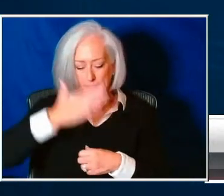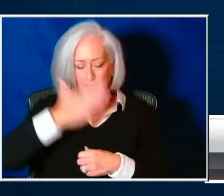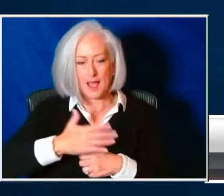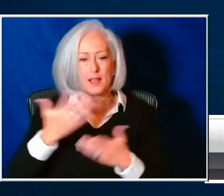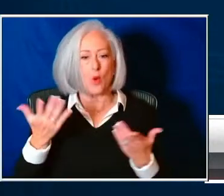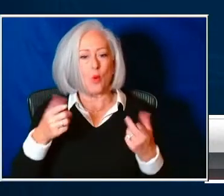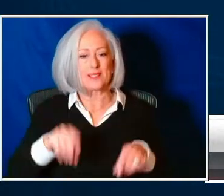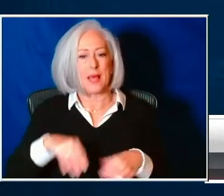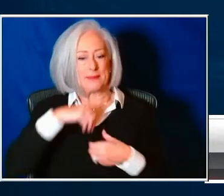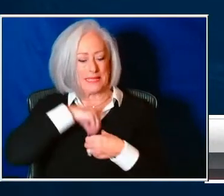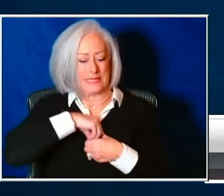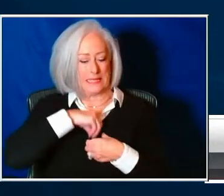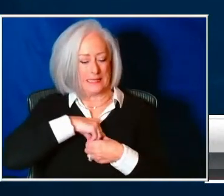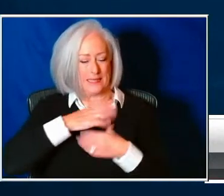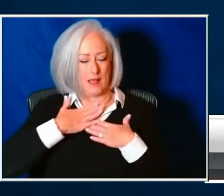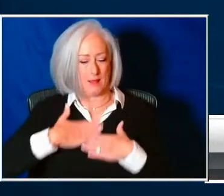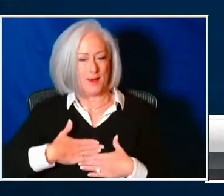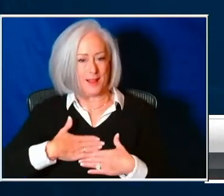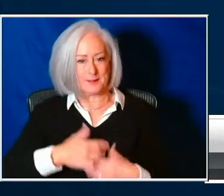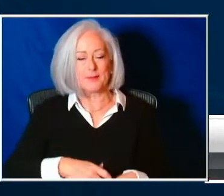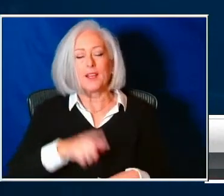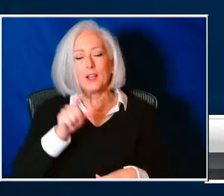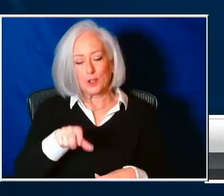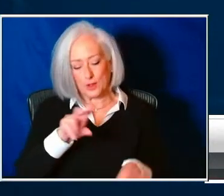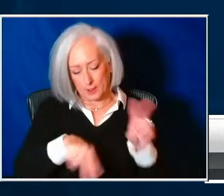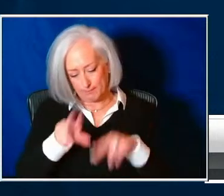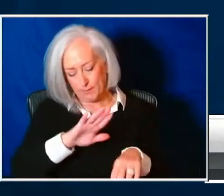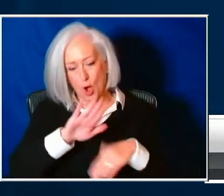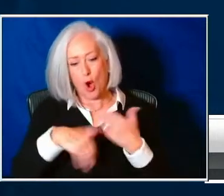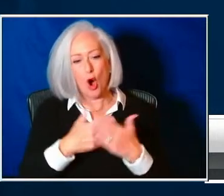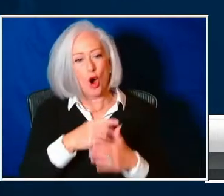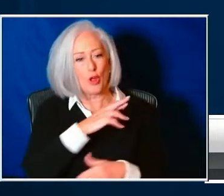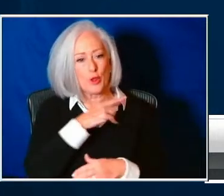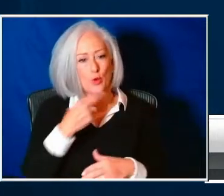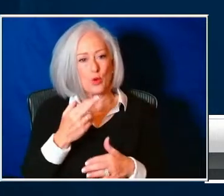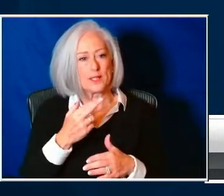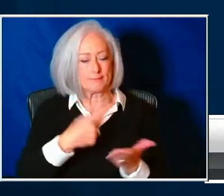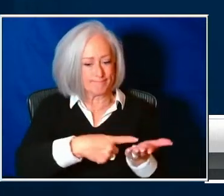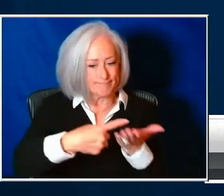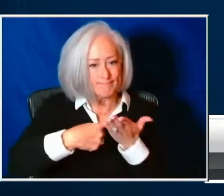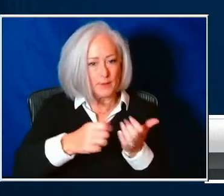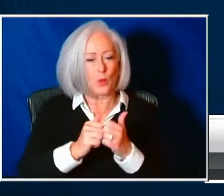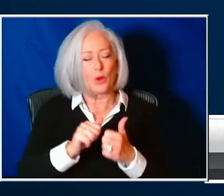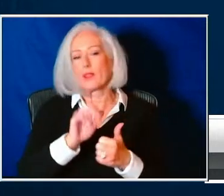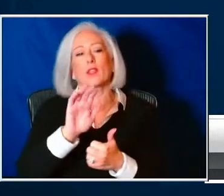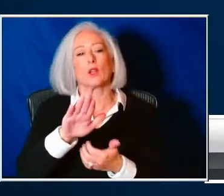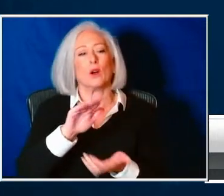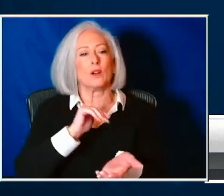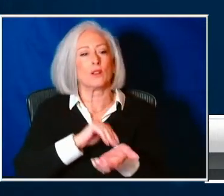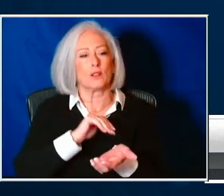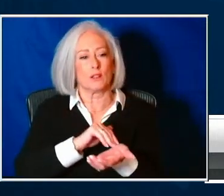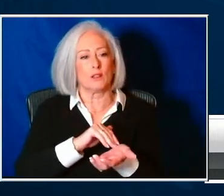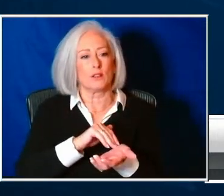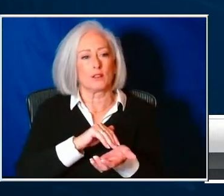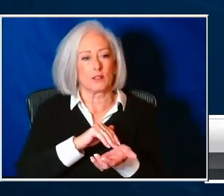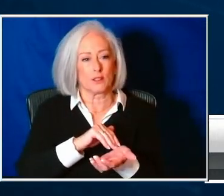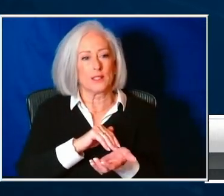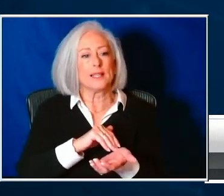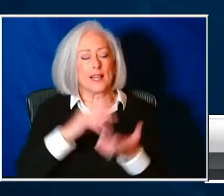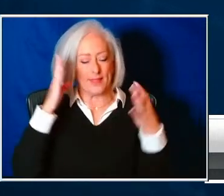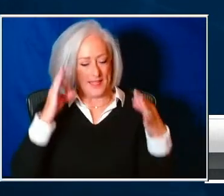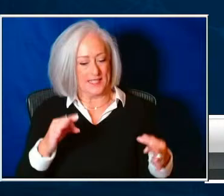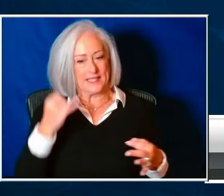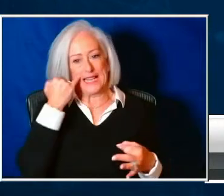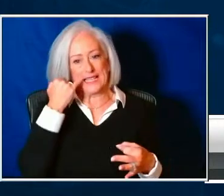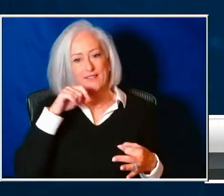So again, you have to look at all of your risks, discuss those, you know, with your physician and decide if this is the